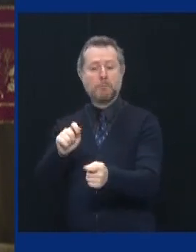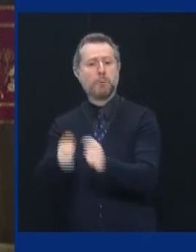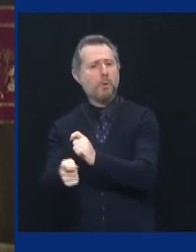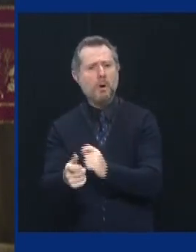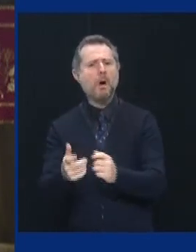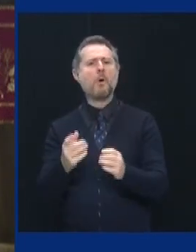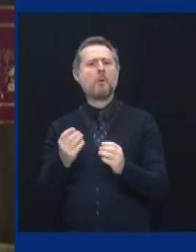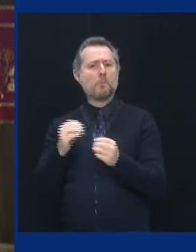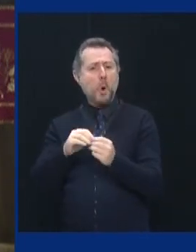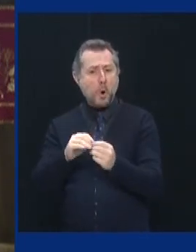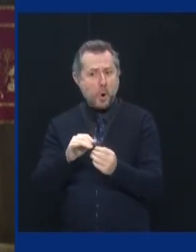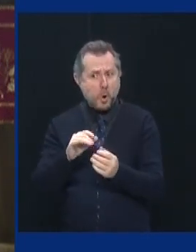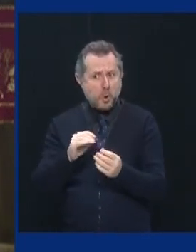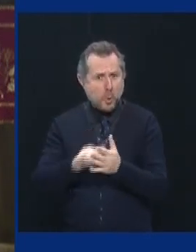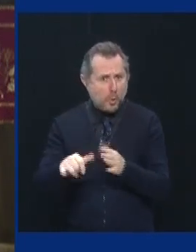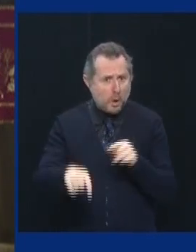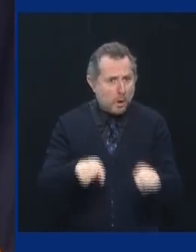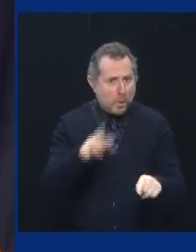New York?